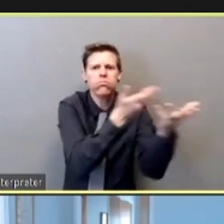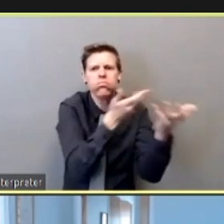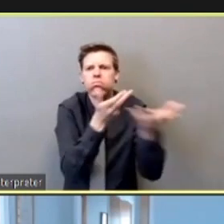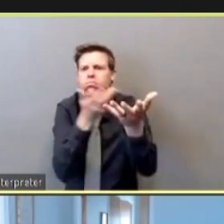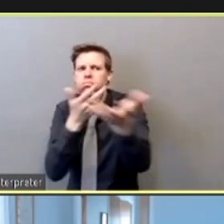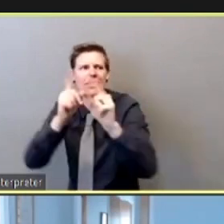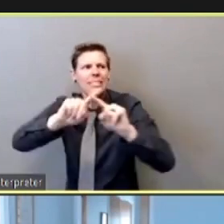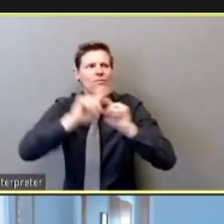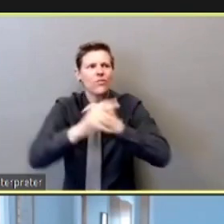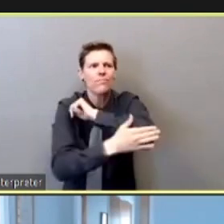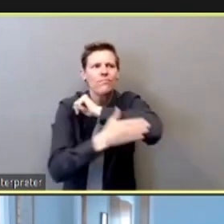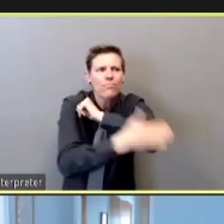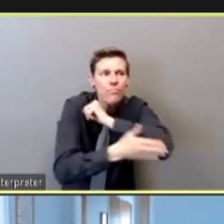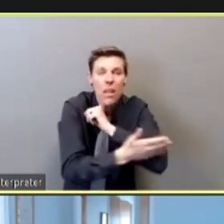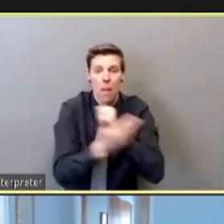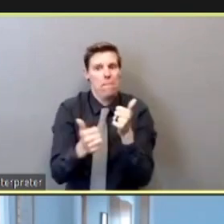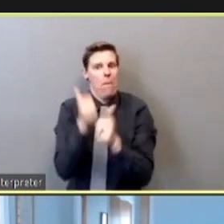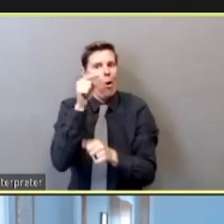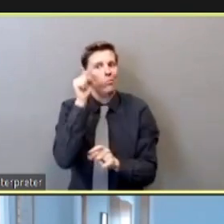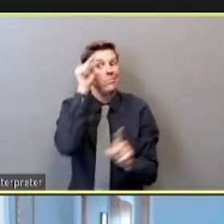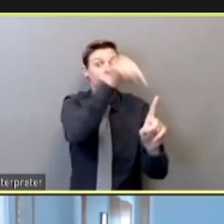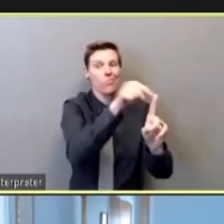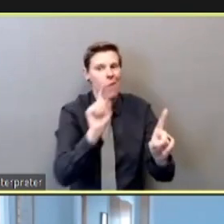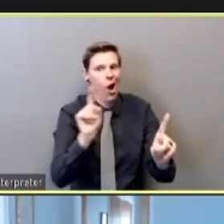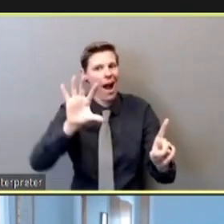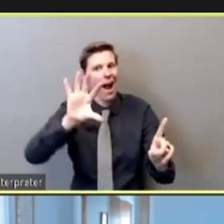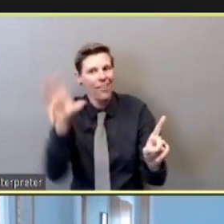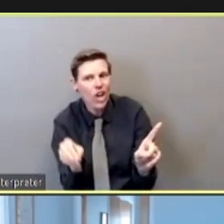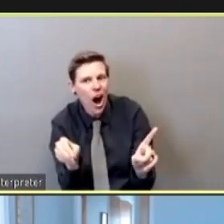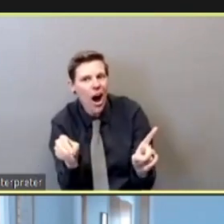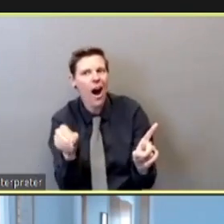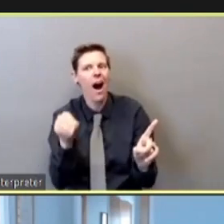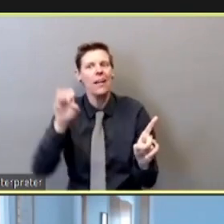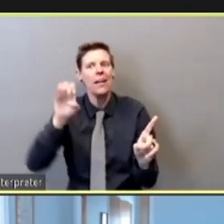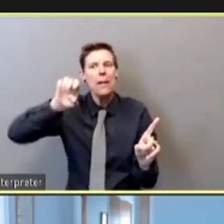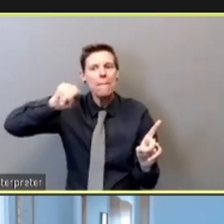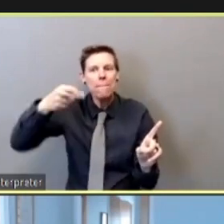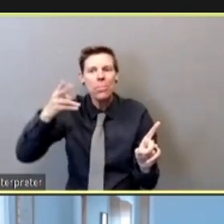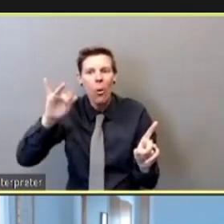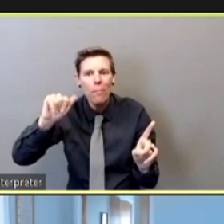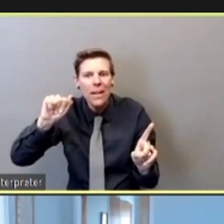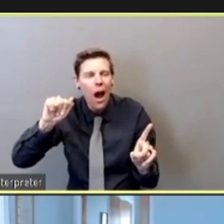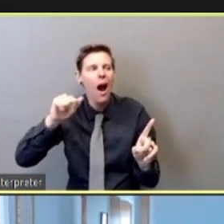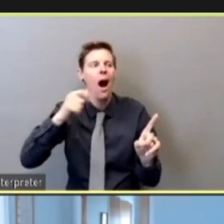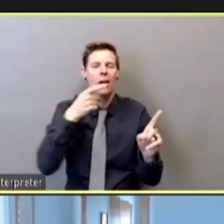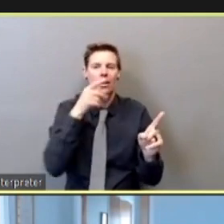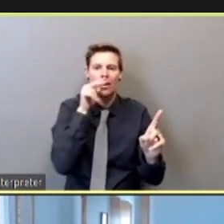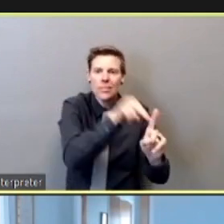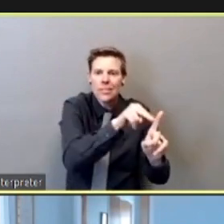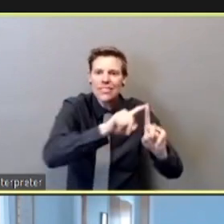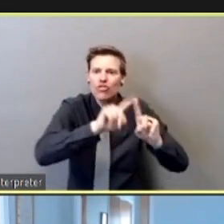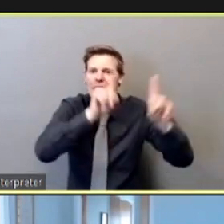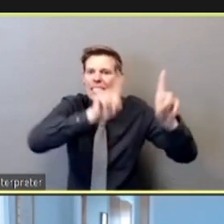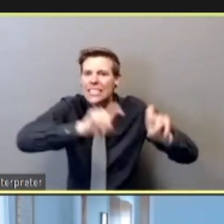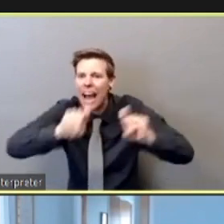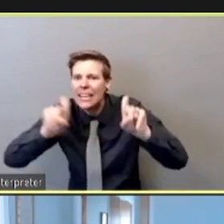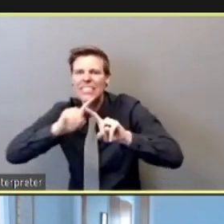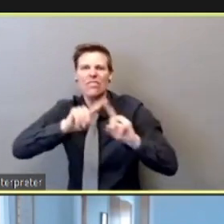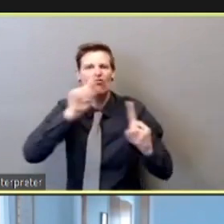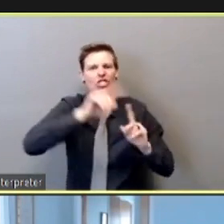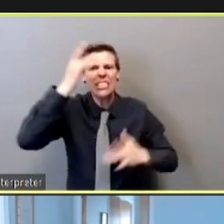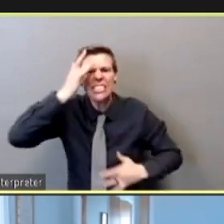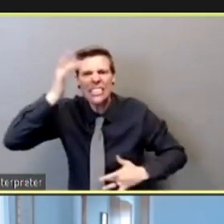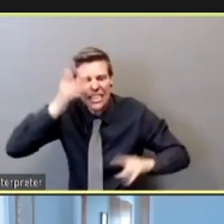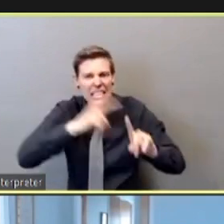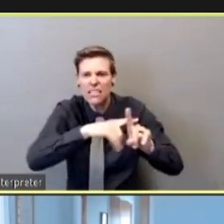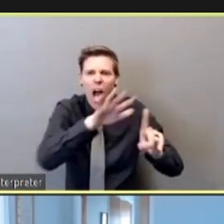States to be with her family here in New Mexico during the pandemic. So it's a true delight to have Dr. Ross with us today. Can we